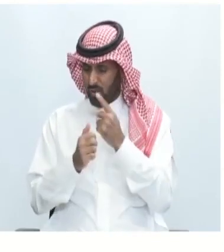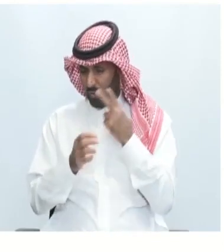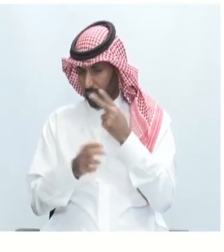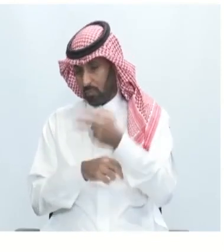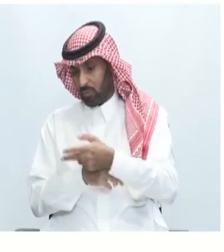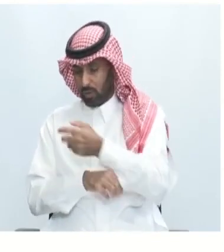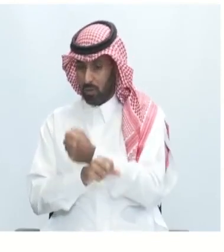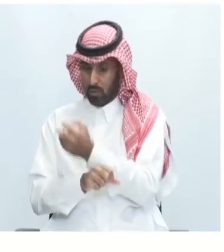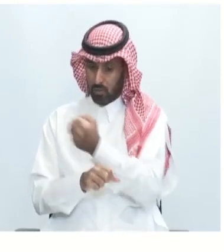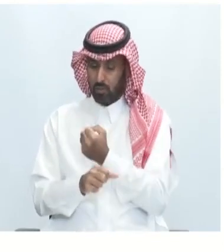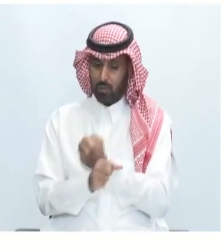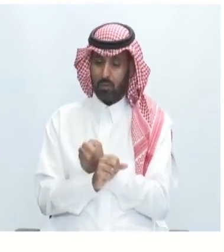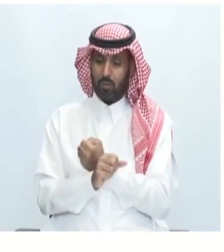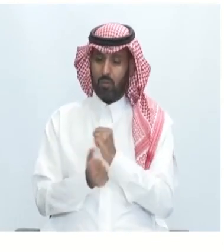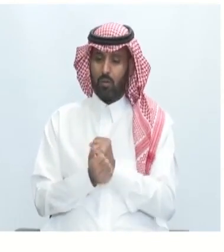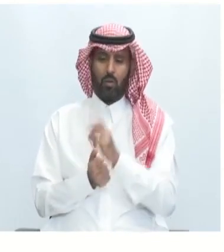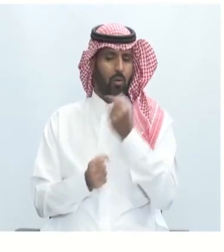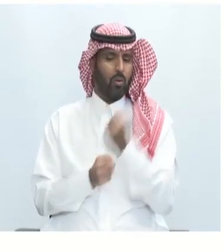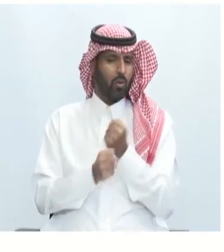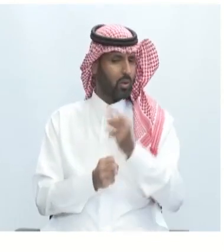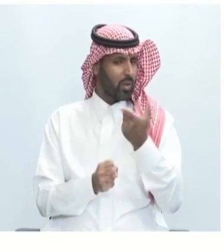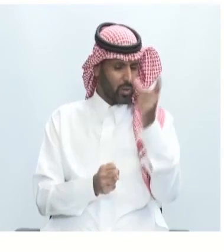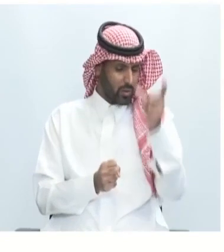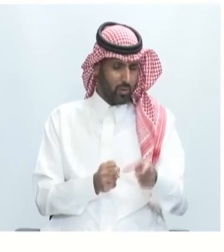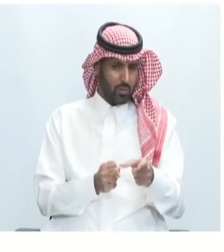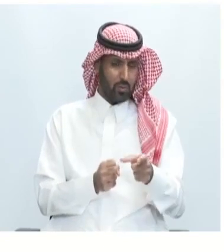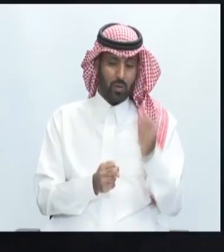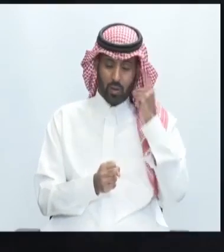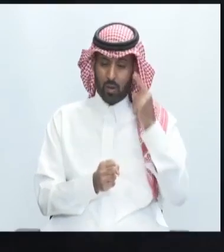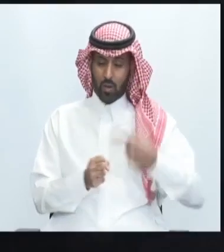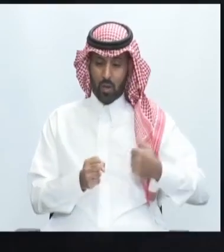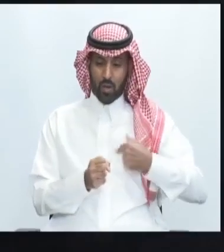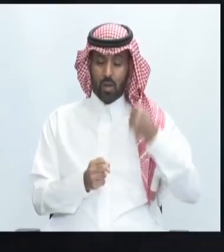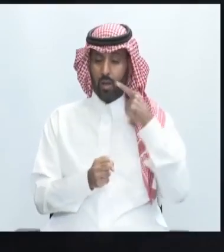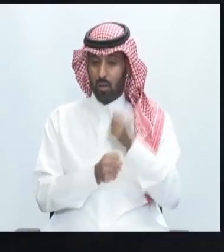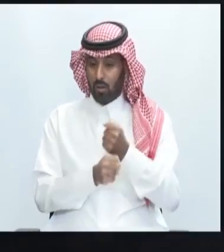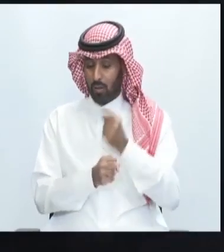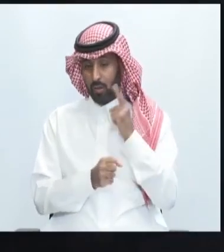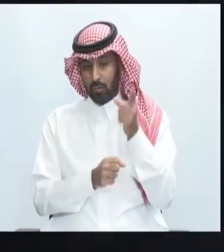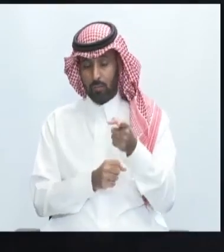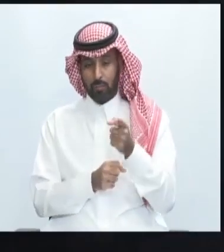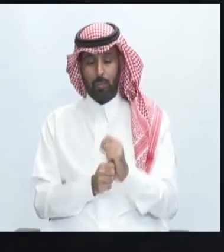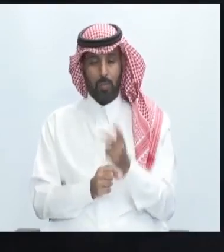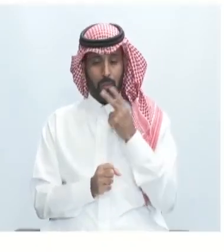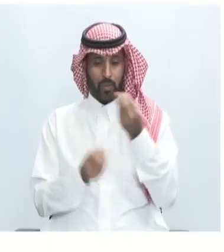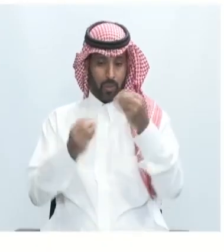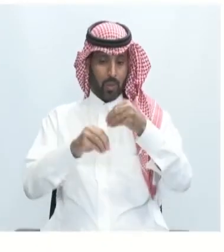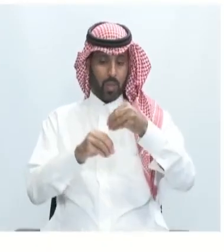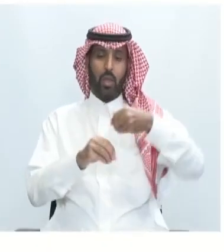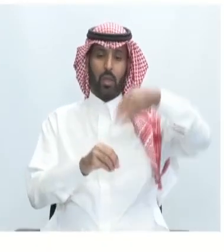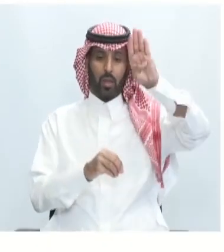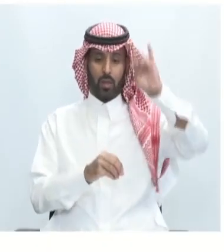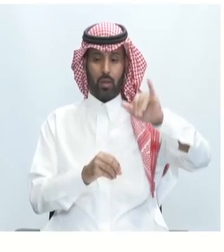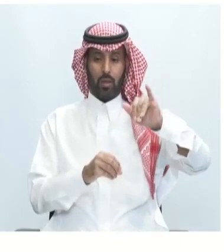to justice. To include who did the action, or as we named him, the doer of the action, you just add the word